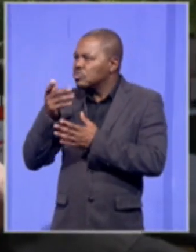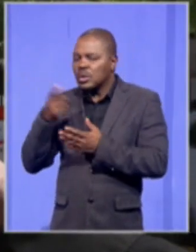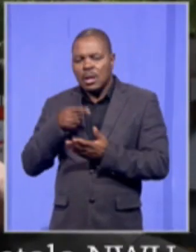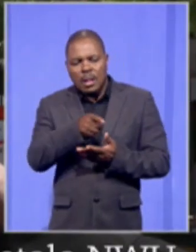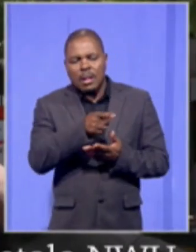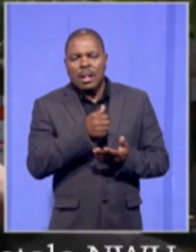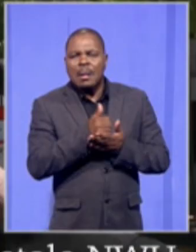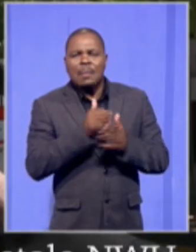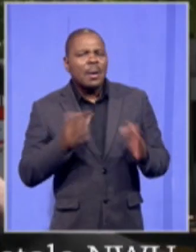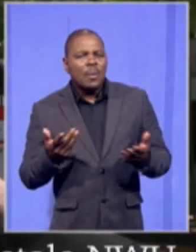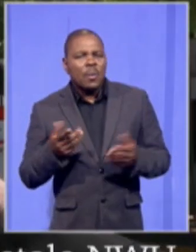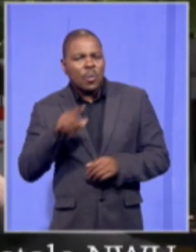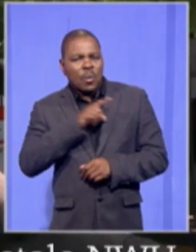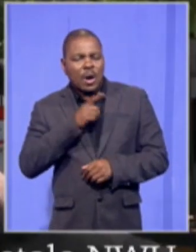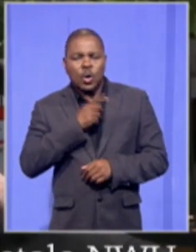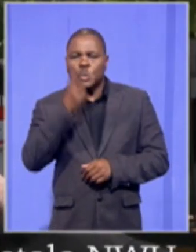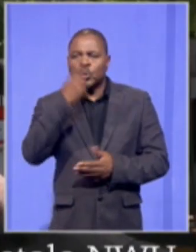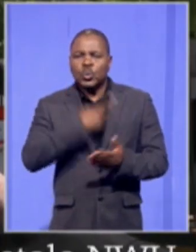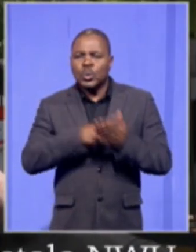because I think banally 2 weeks